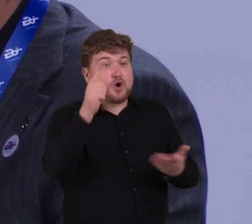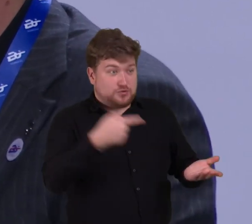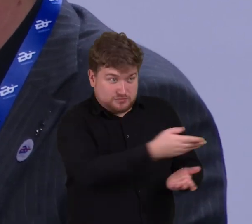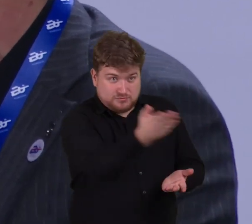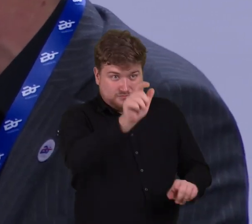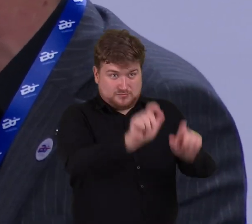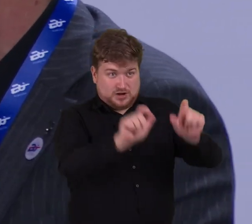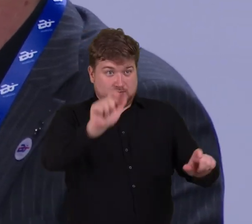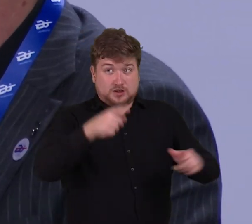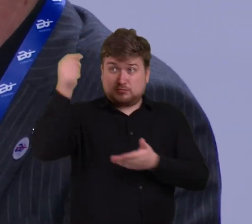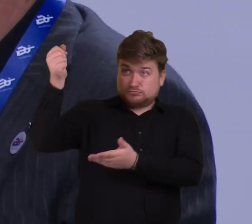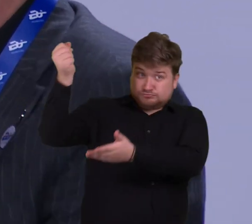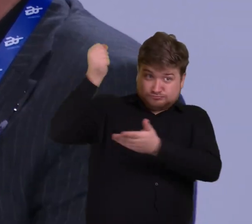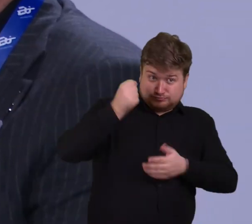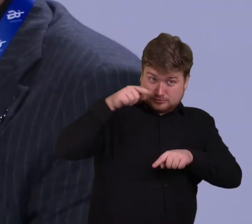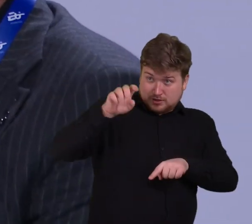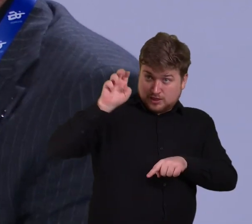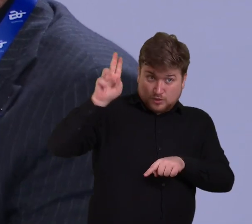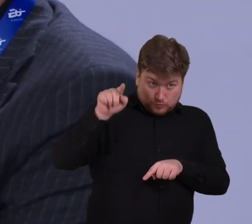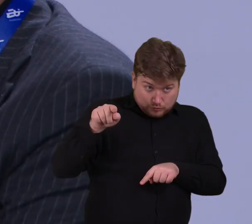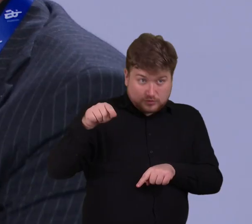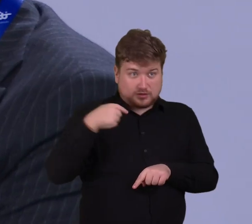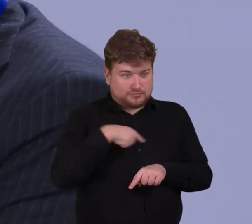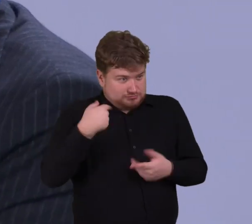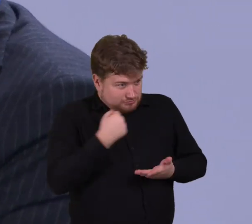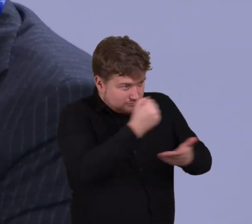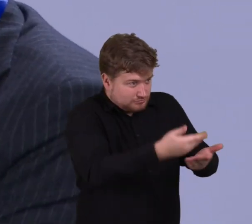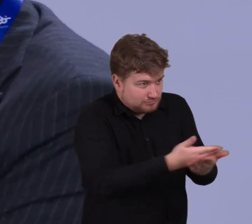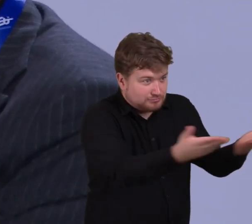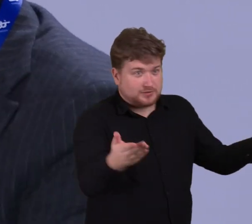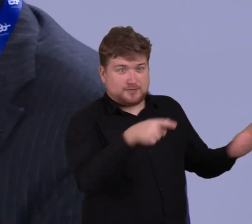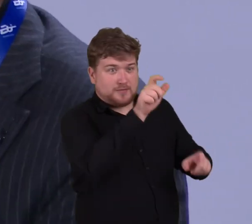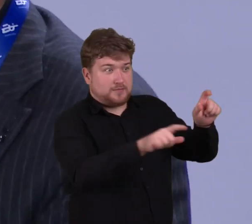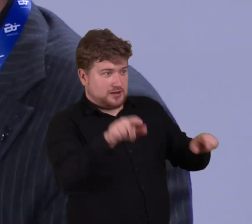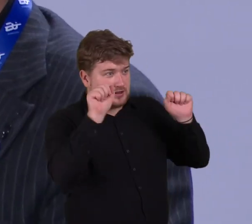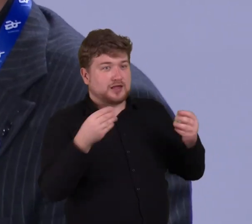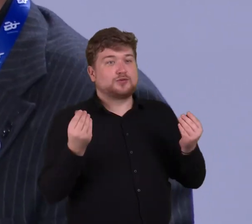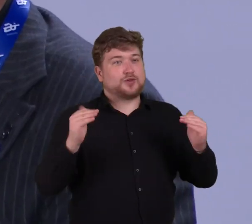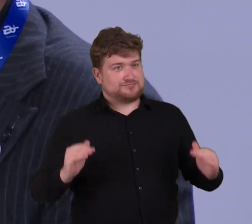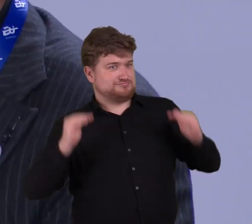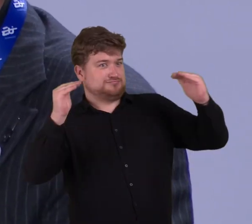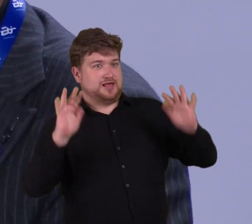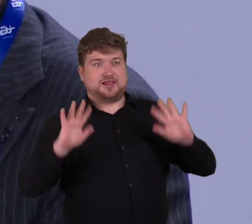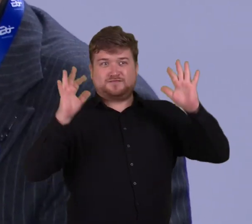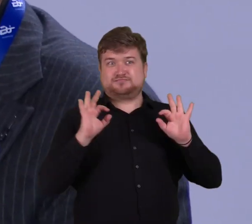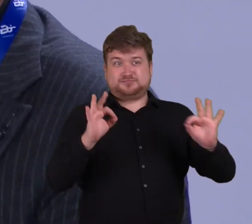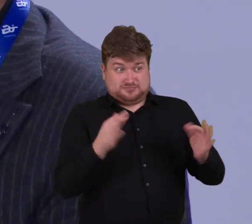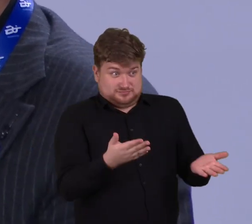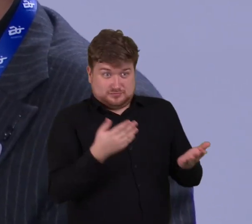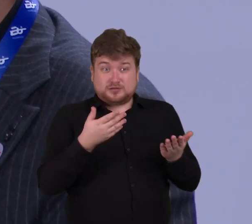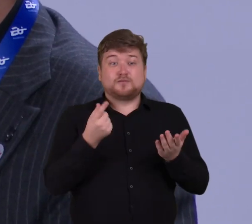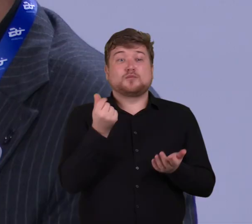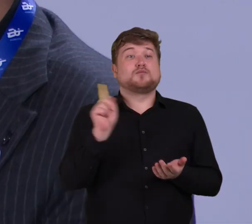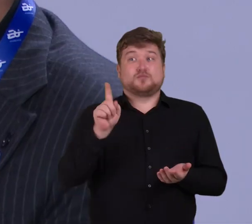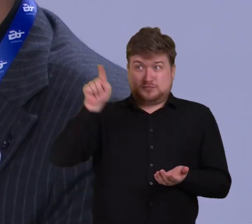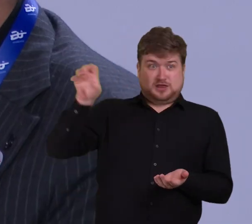of our population, because this is what the monies are for, so that we, our people, live better lives. And this is